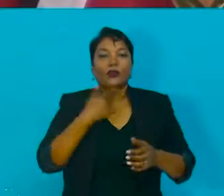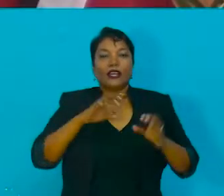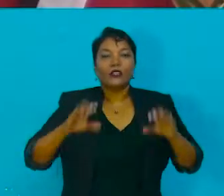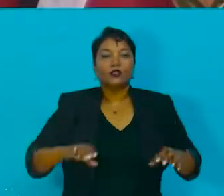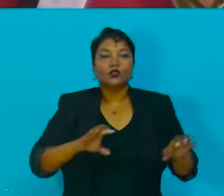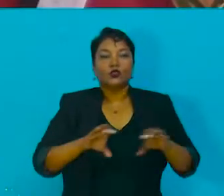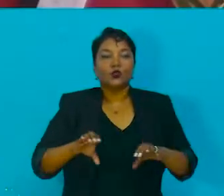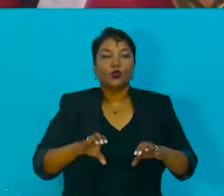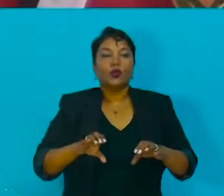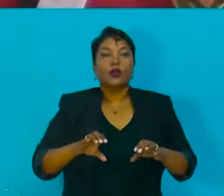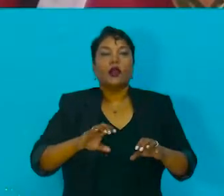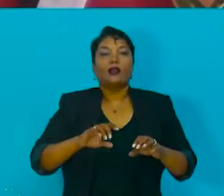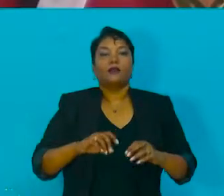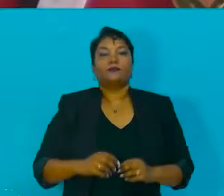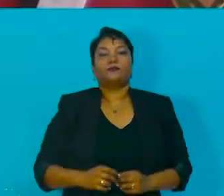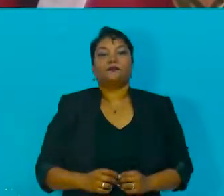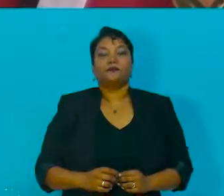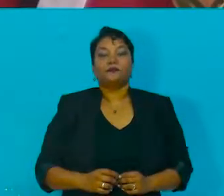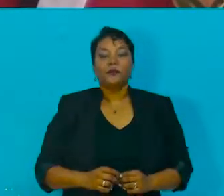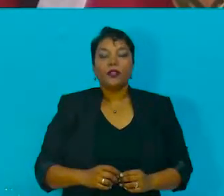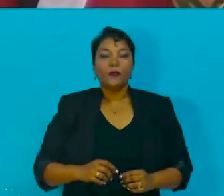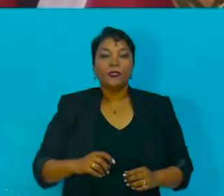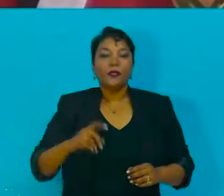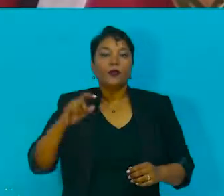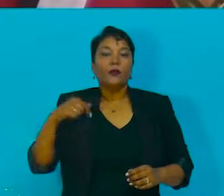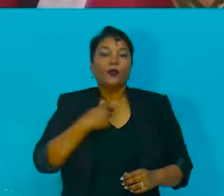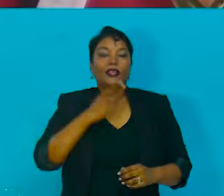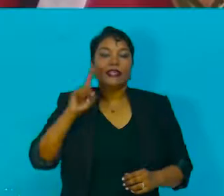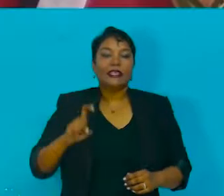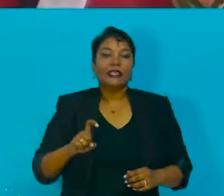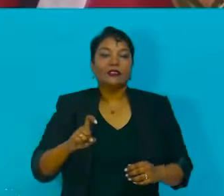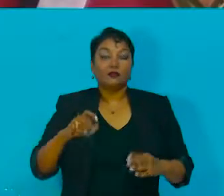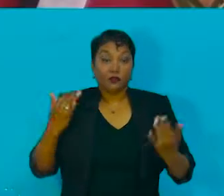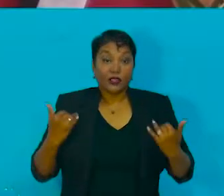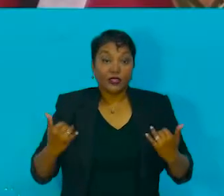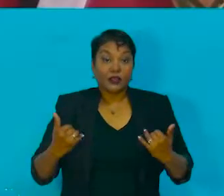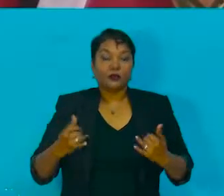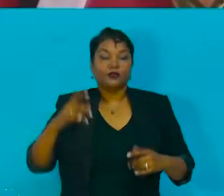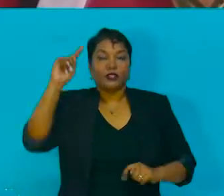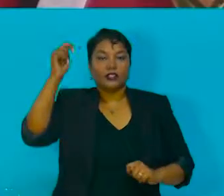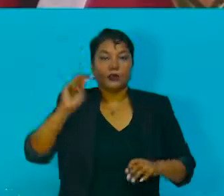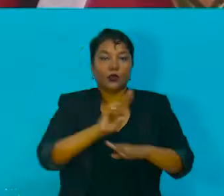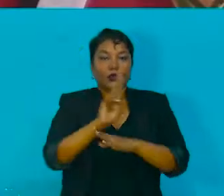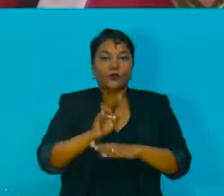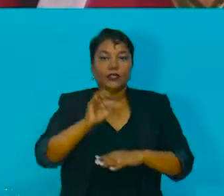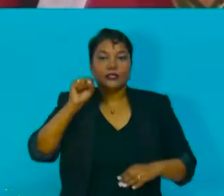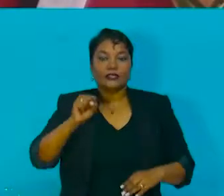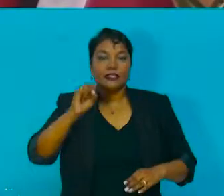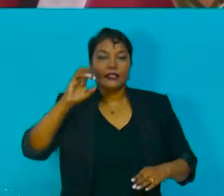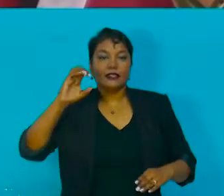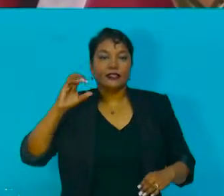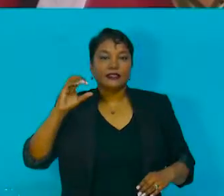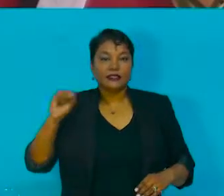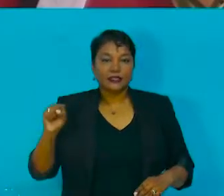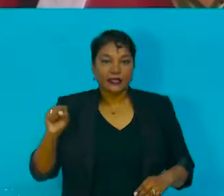our source of electricity. Talking about is upgrading the single cycle gas turbines. This is where you're burning gas,